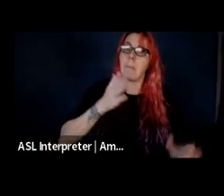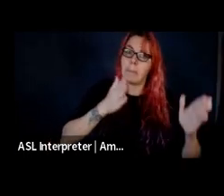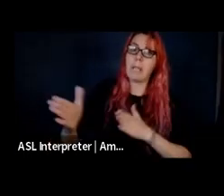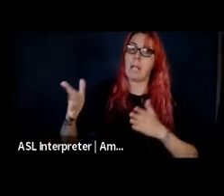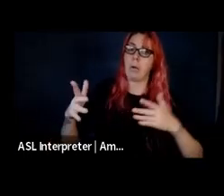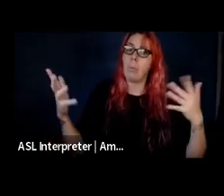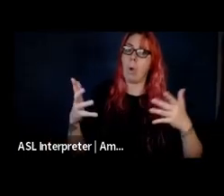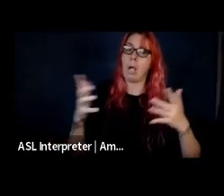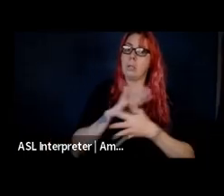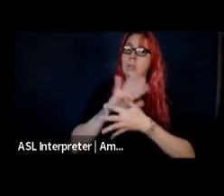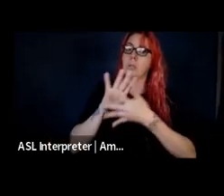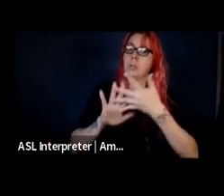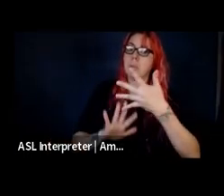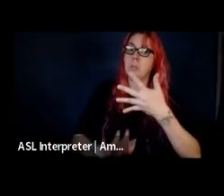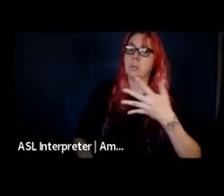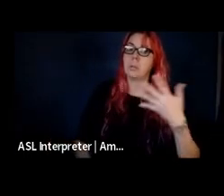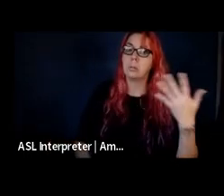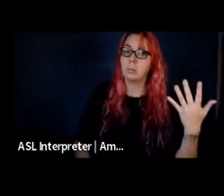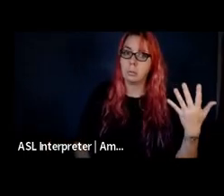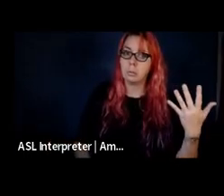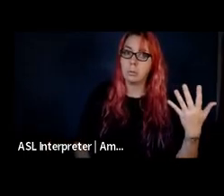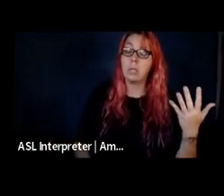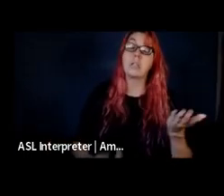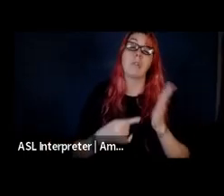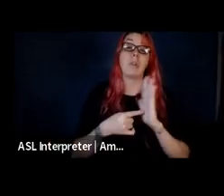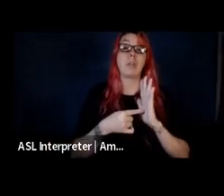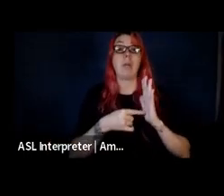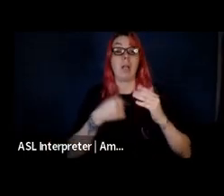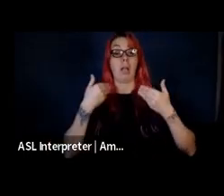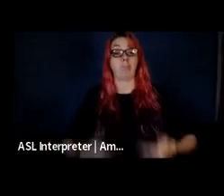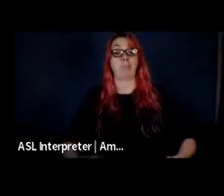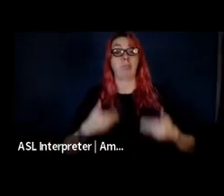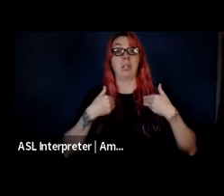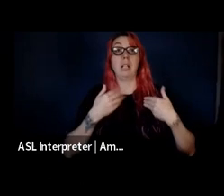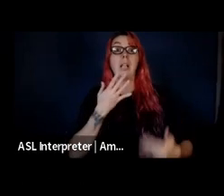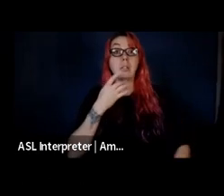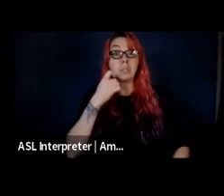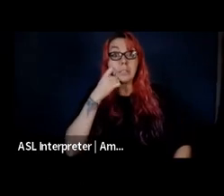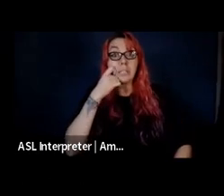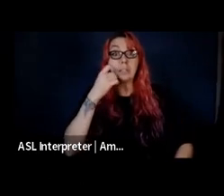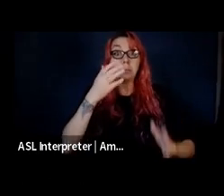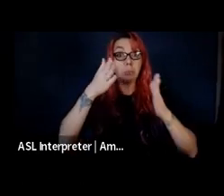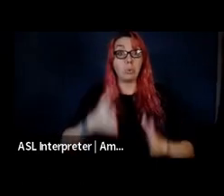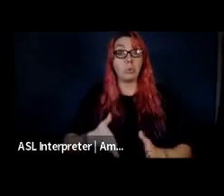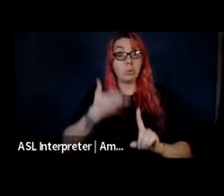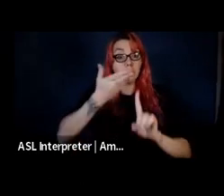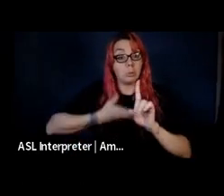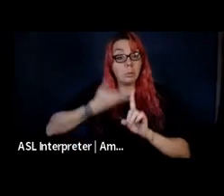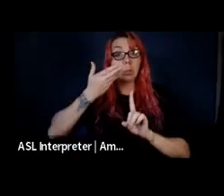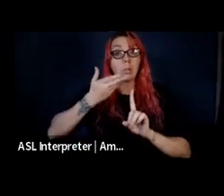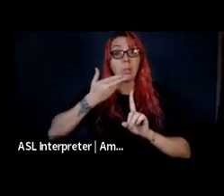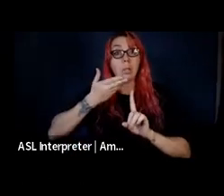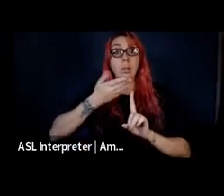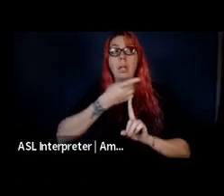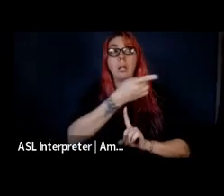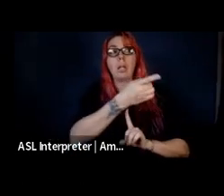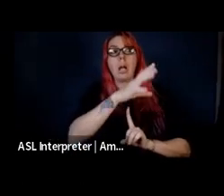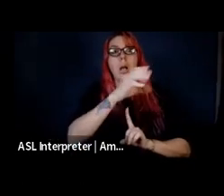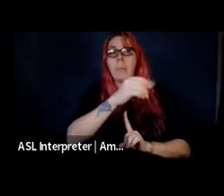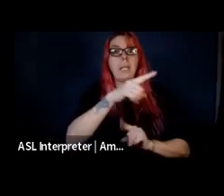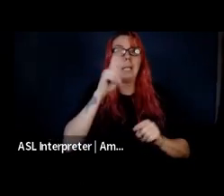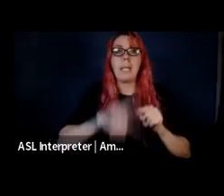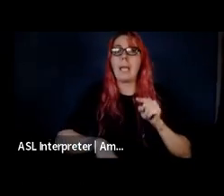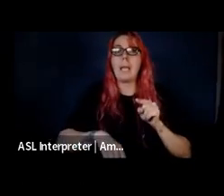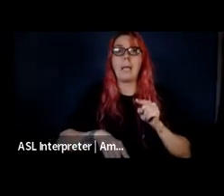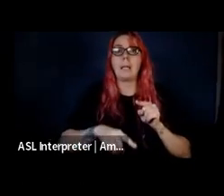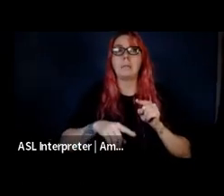you can't be asked out of the blue to, to do something that that